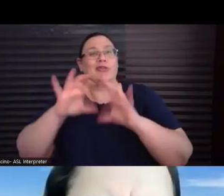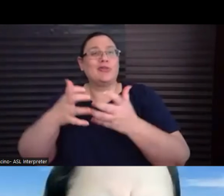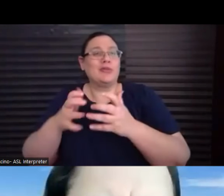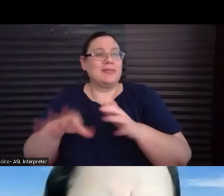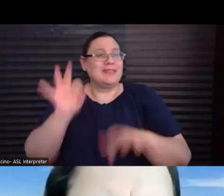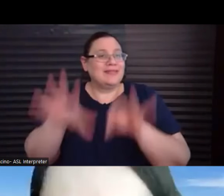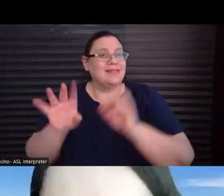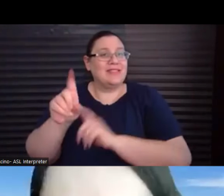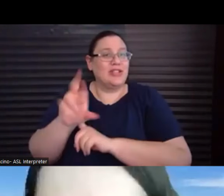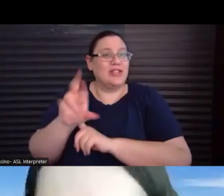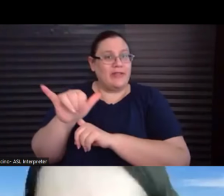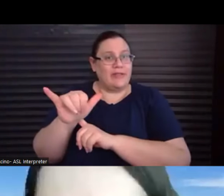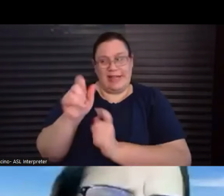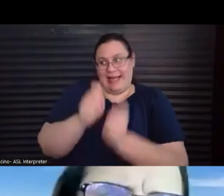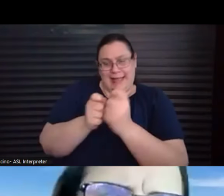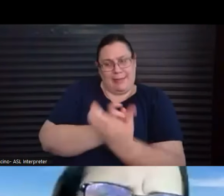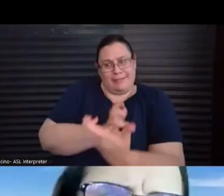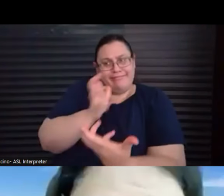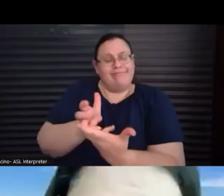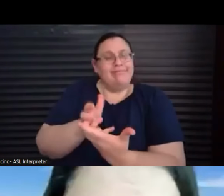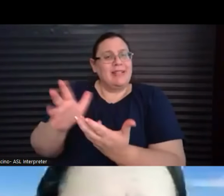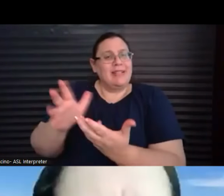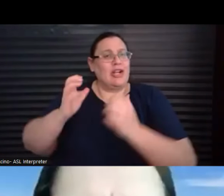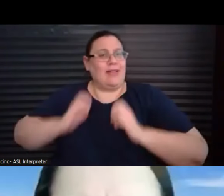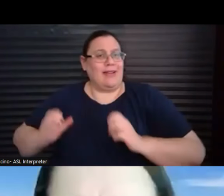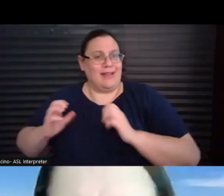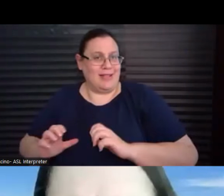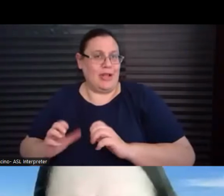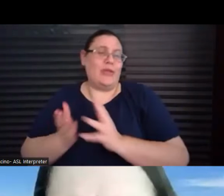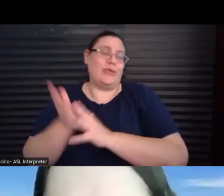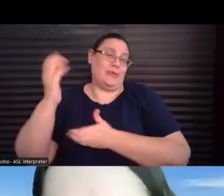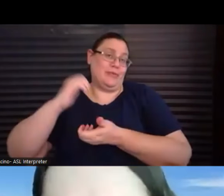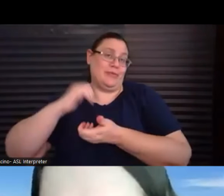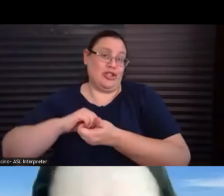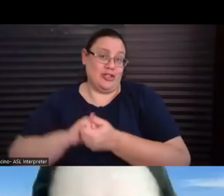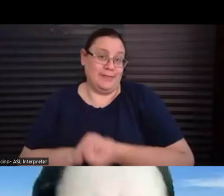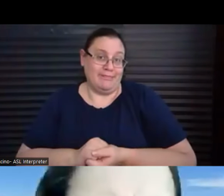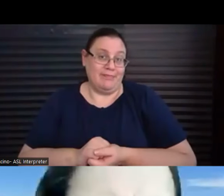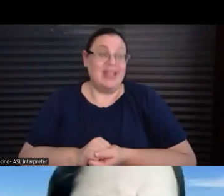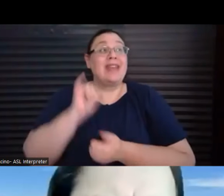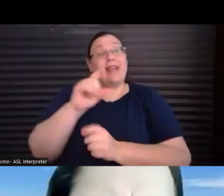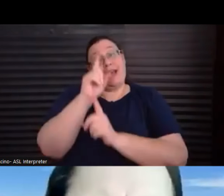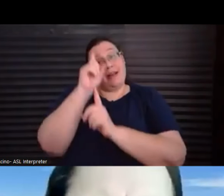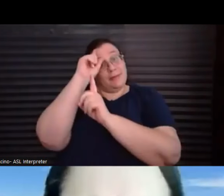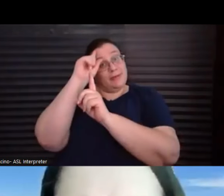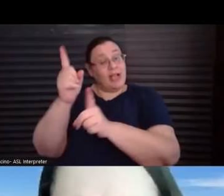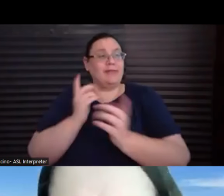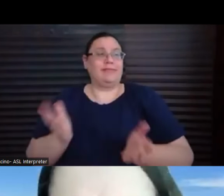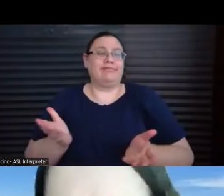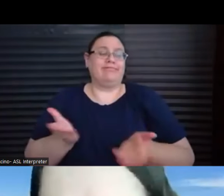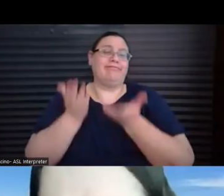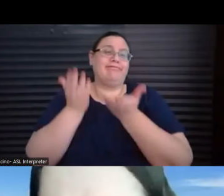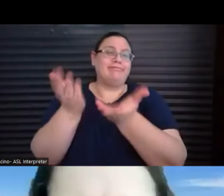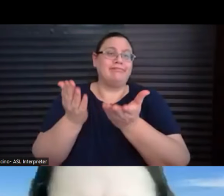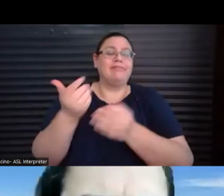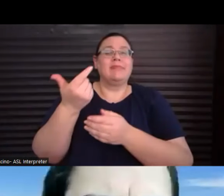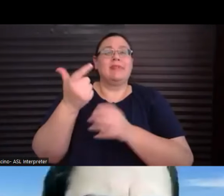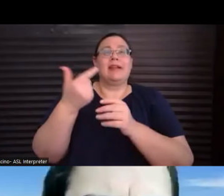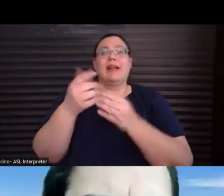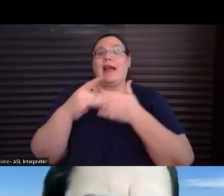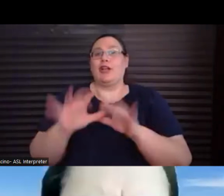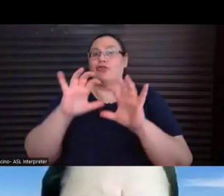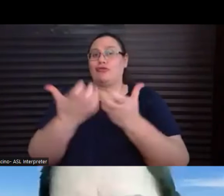their clientele through partnerships. For this objective, I would recommend the guided group discovery training materials we